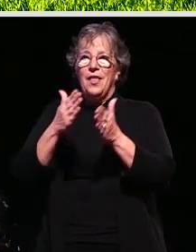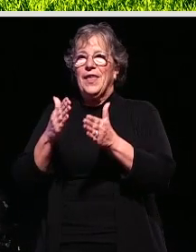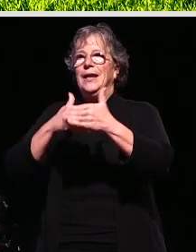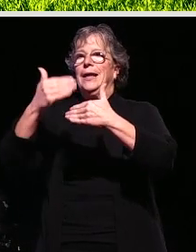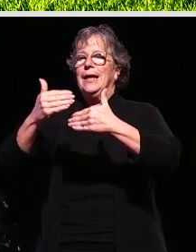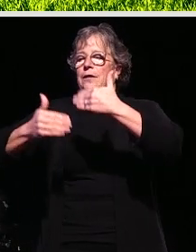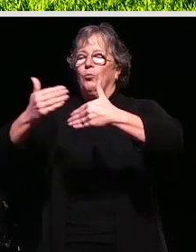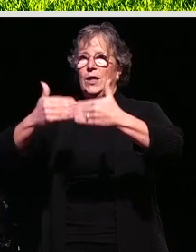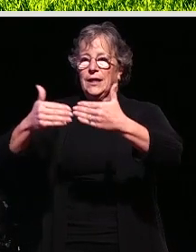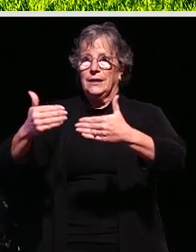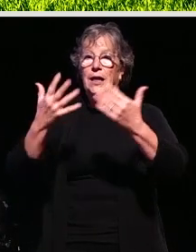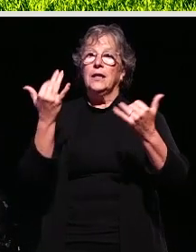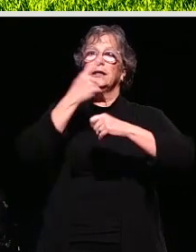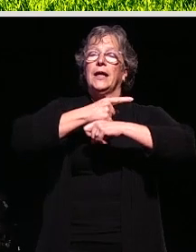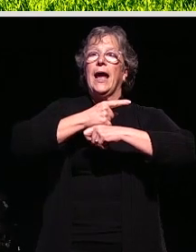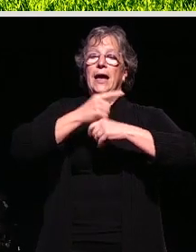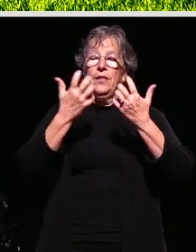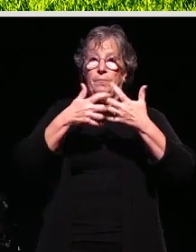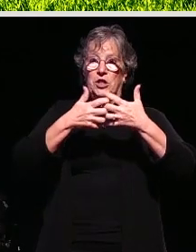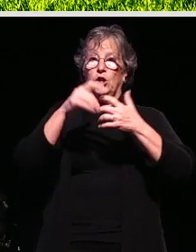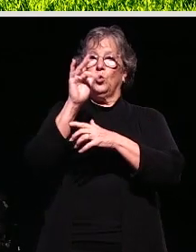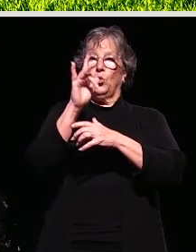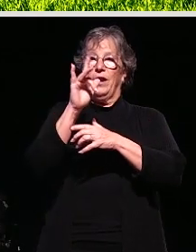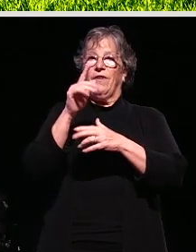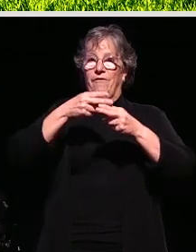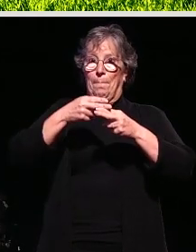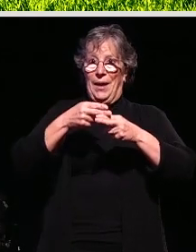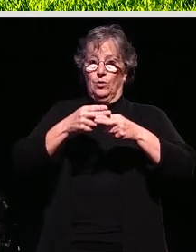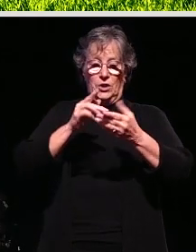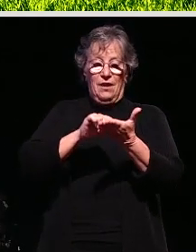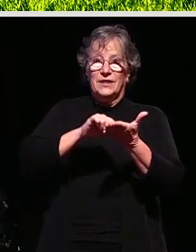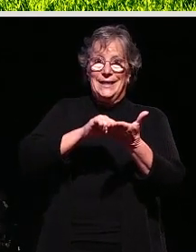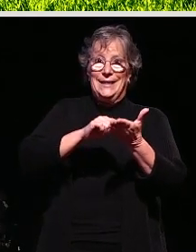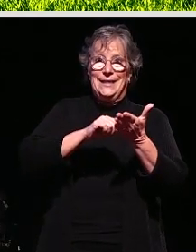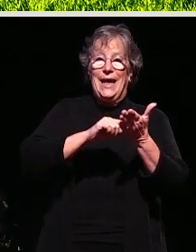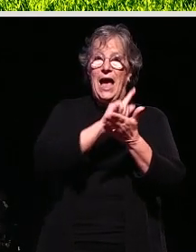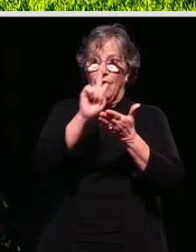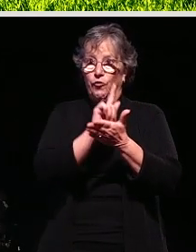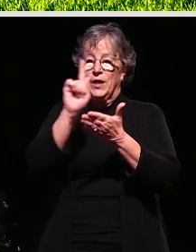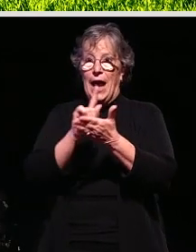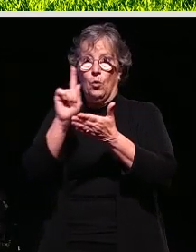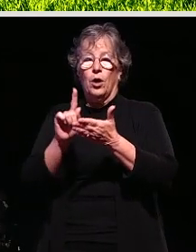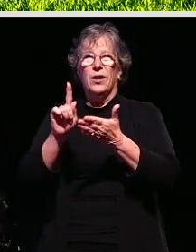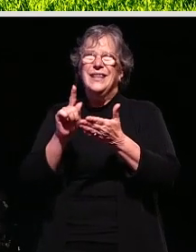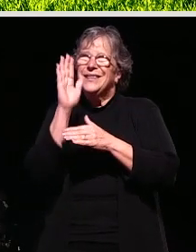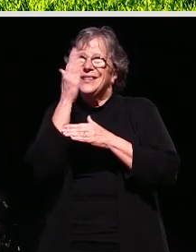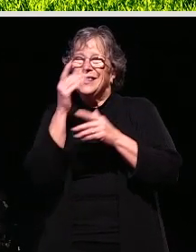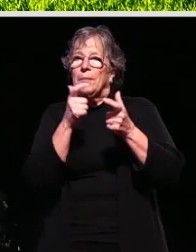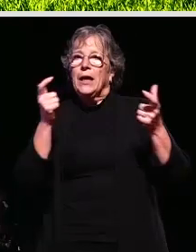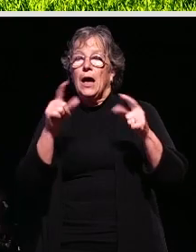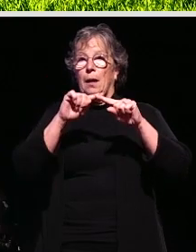Today, this machine can do 25 pounds of seed per hour, which might not sound like a lot, but in our beachhead market, which is really in reducing defects